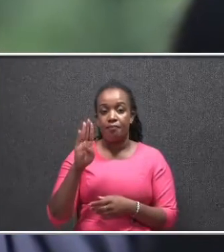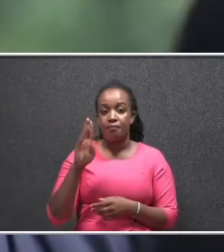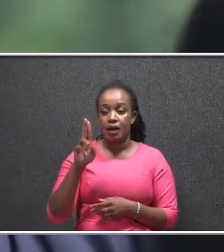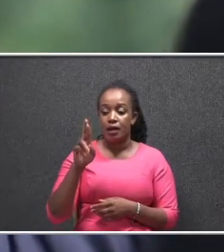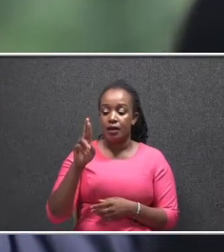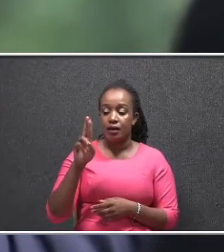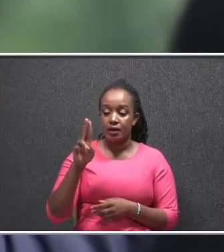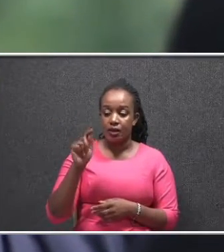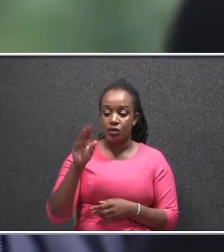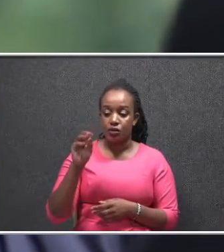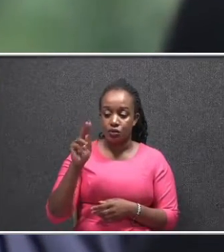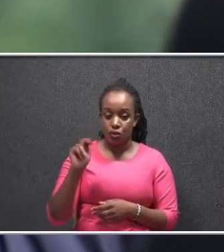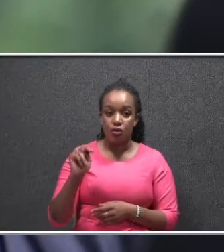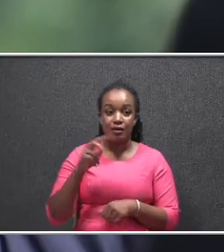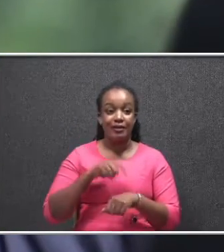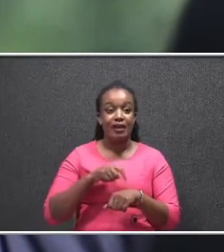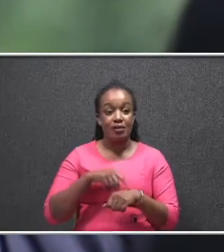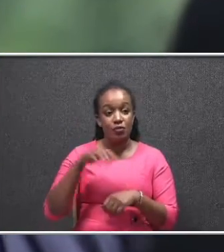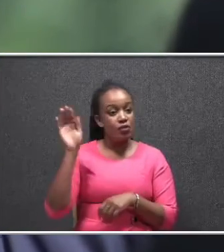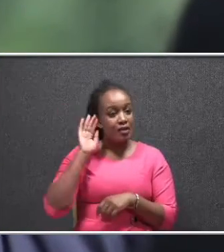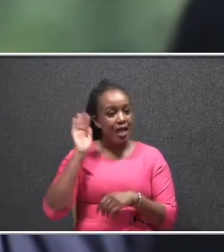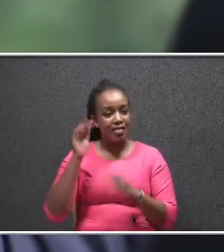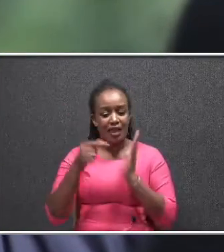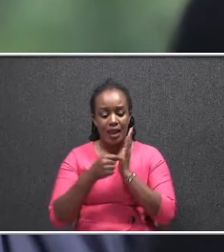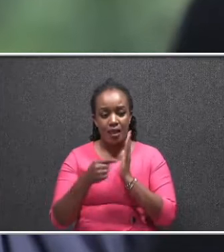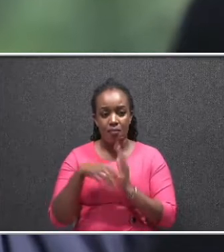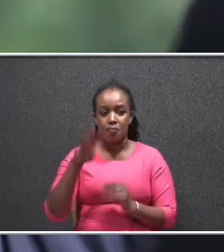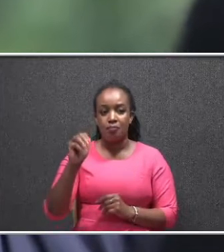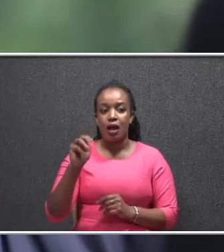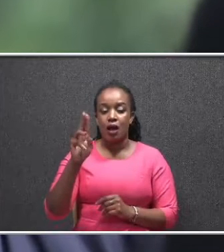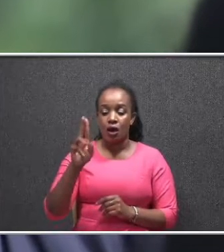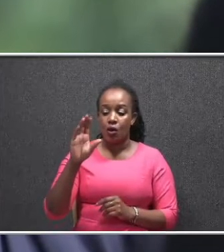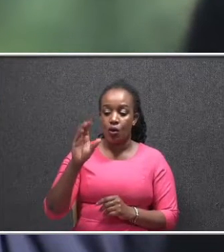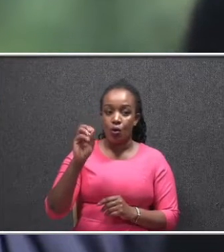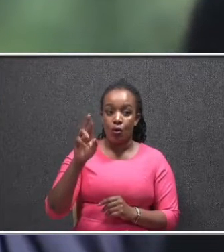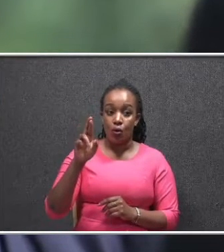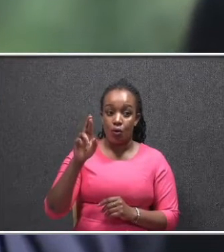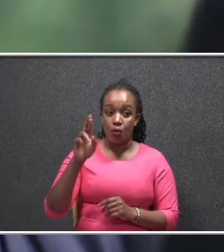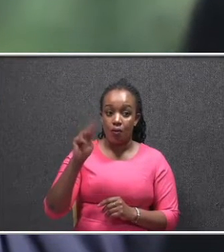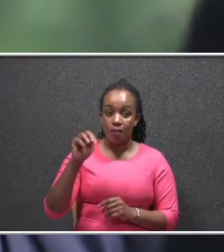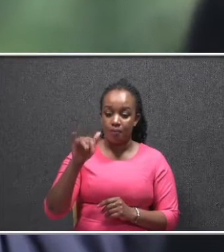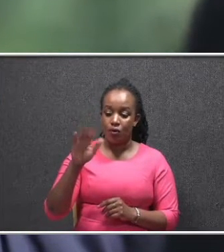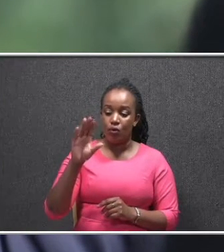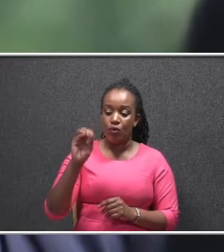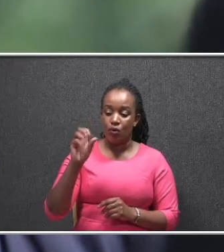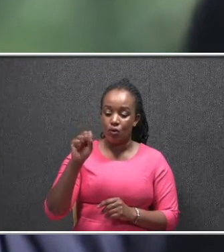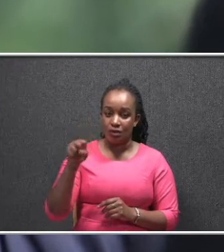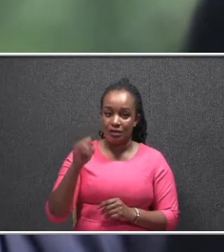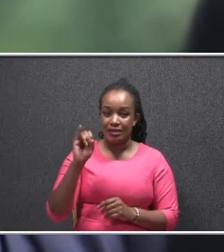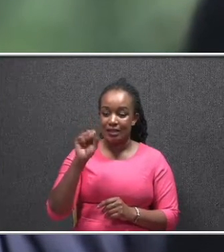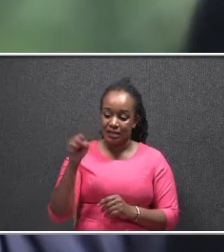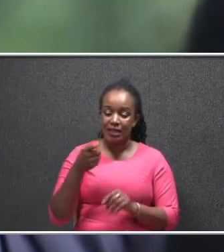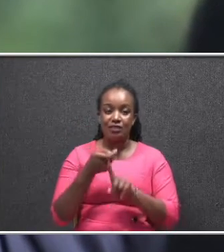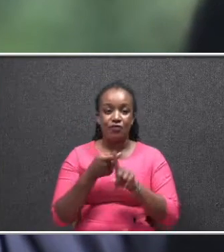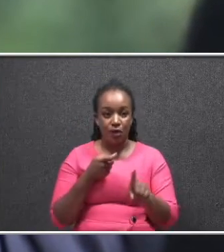you hear of the term mycosis, it comes from the term mycology, which is